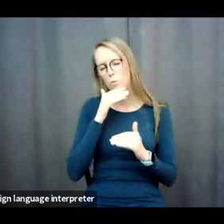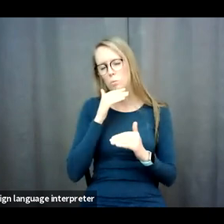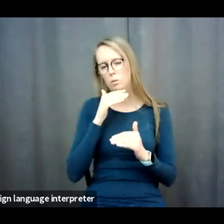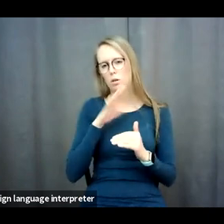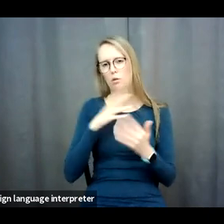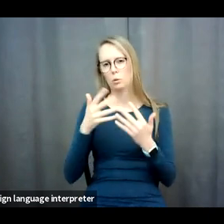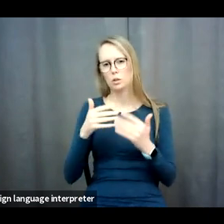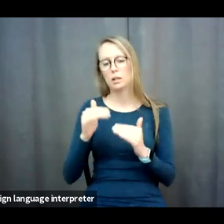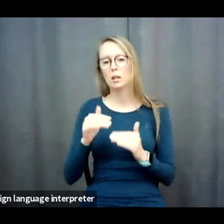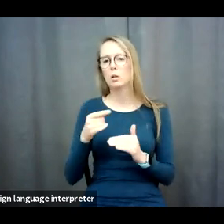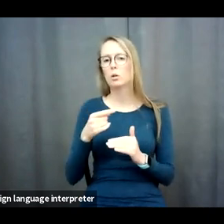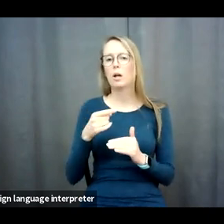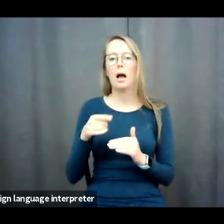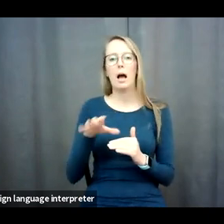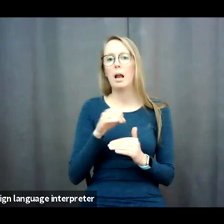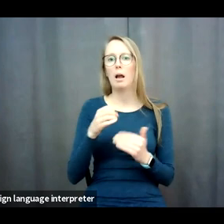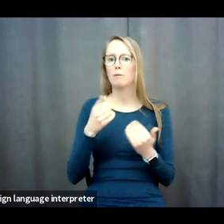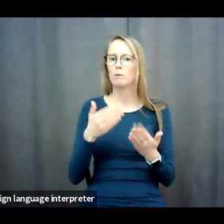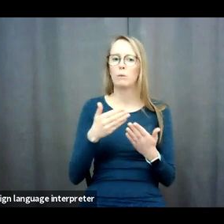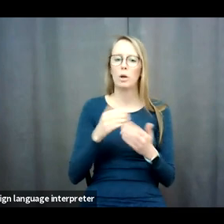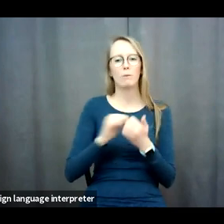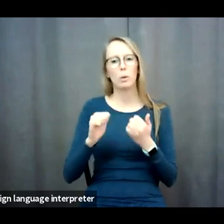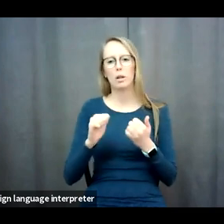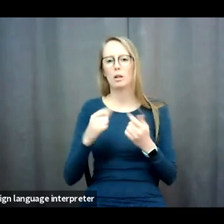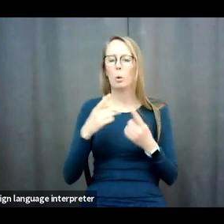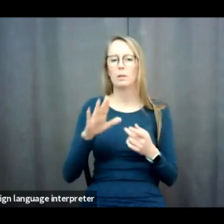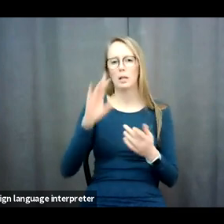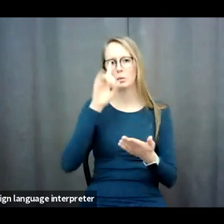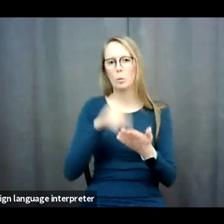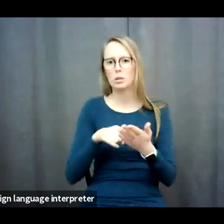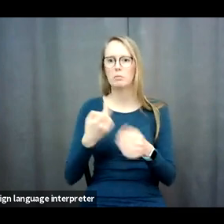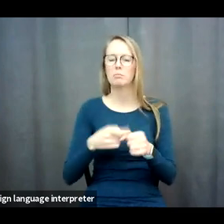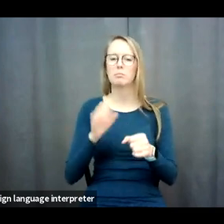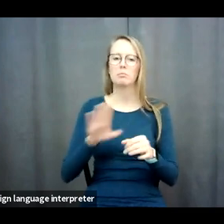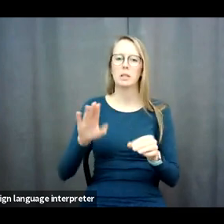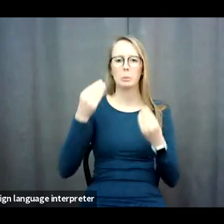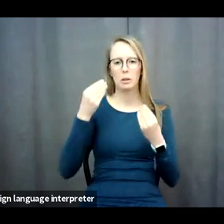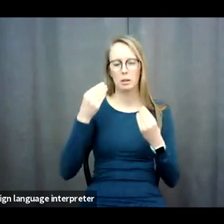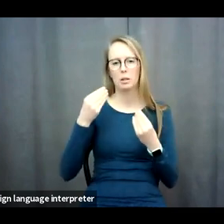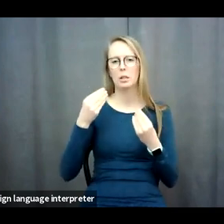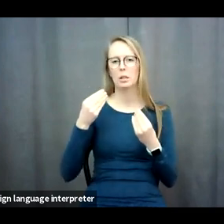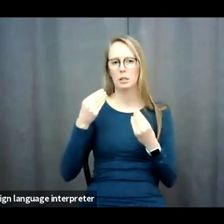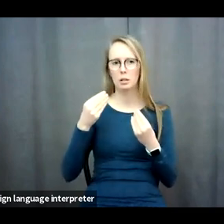you know, actually get to have a say, for example, in terms of what their education should be like.